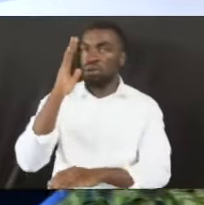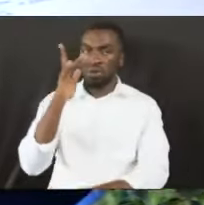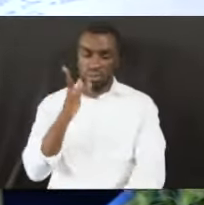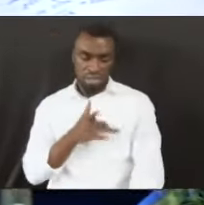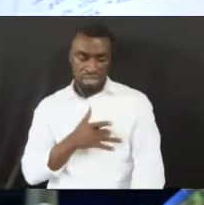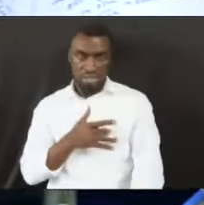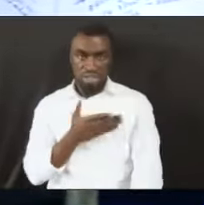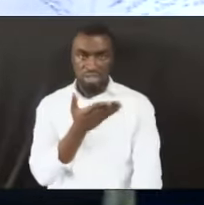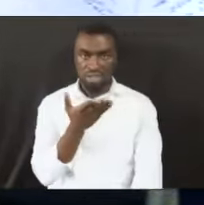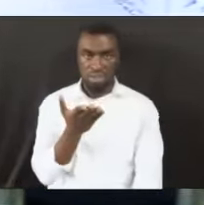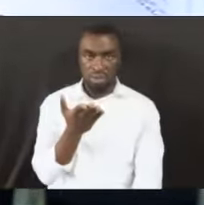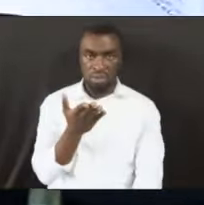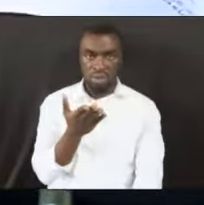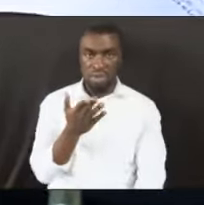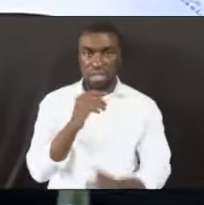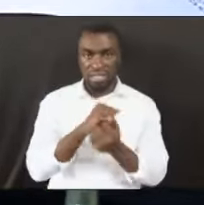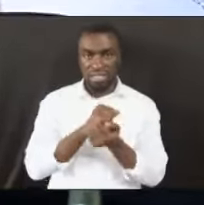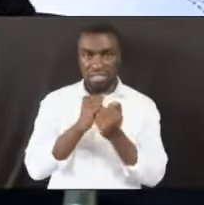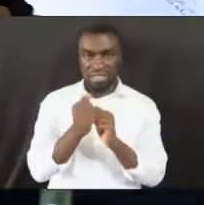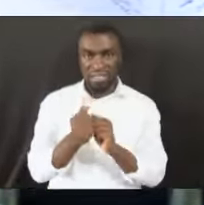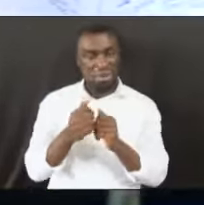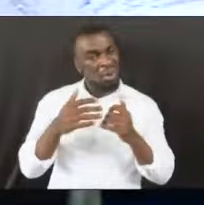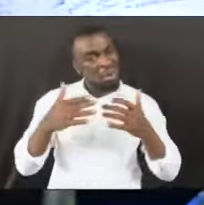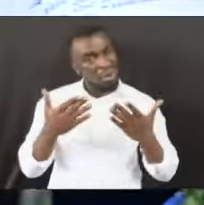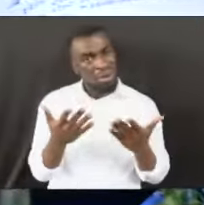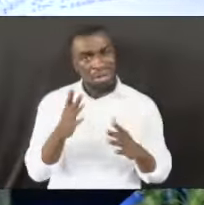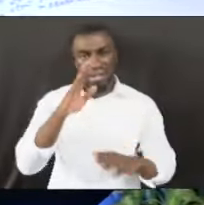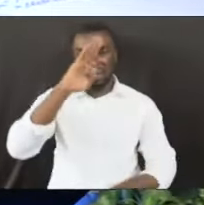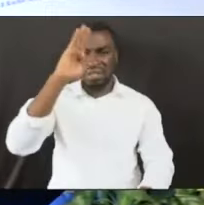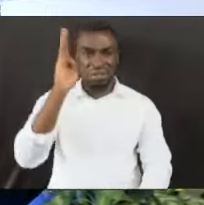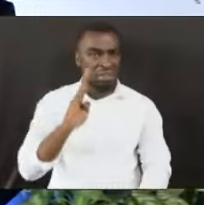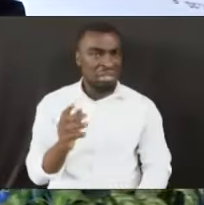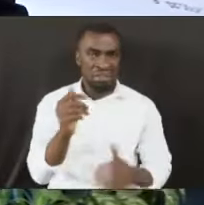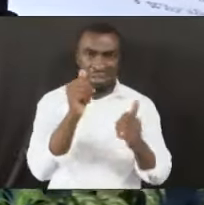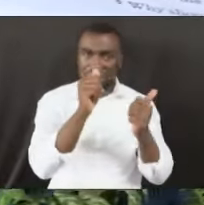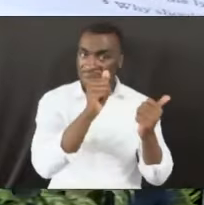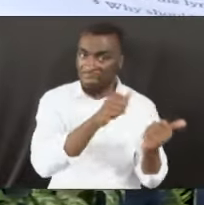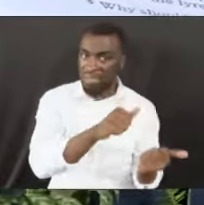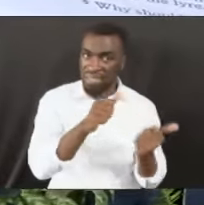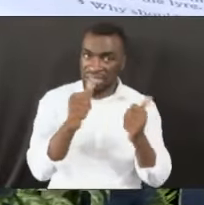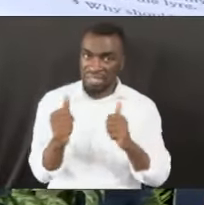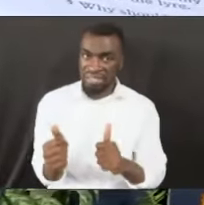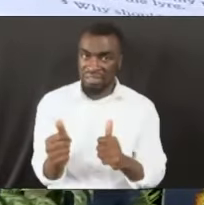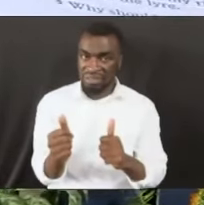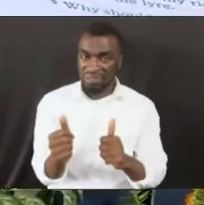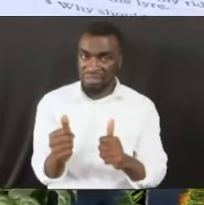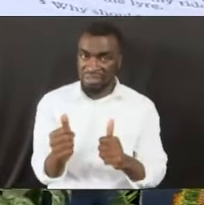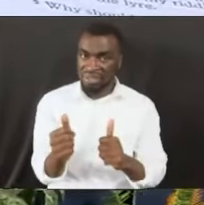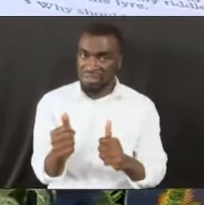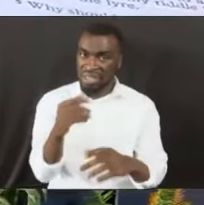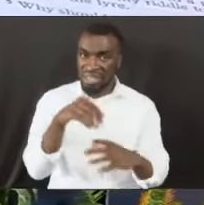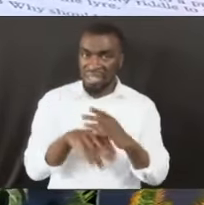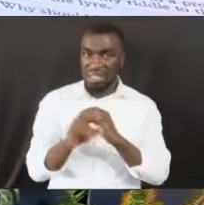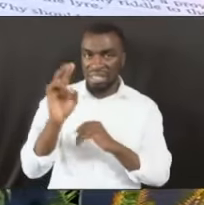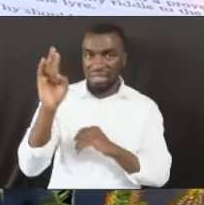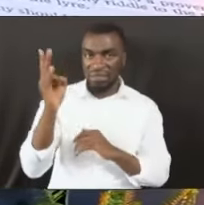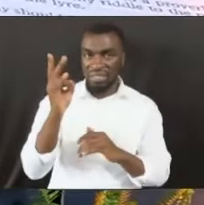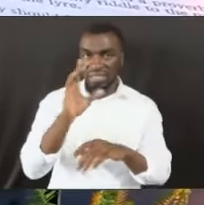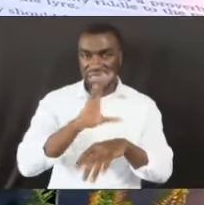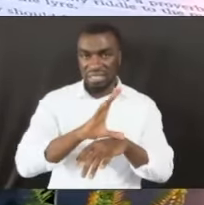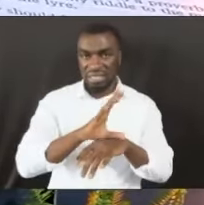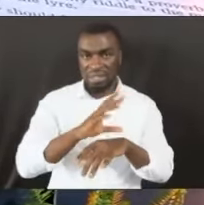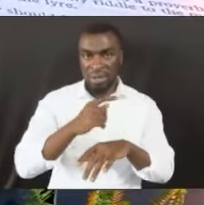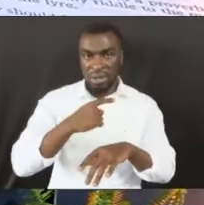flock again. Or you have never been baptized at all, or you are not baptized even in the SDA church, and you want me to pray for